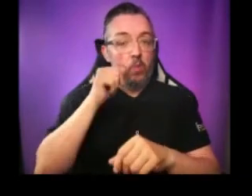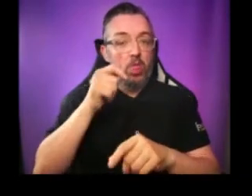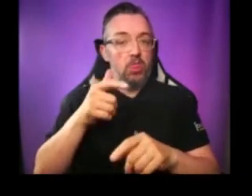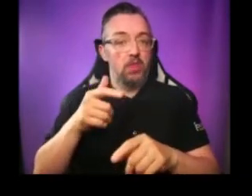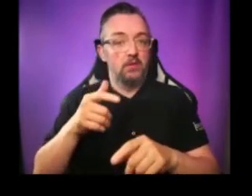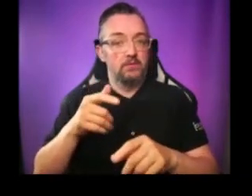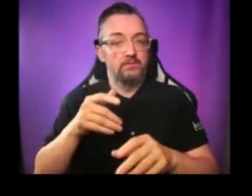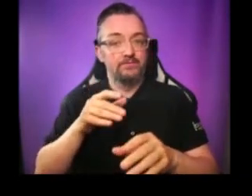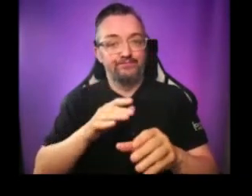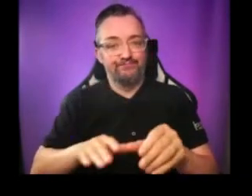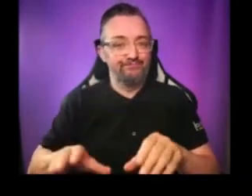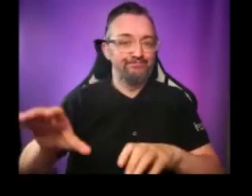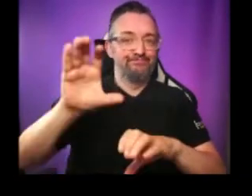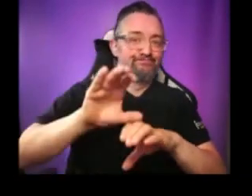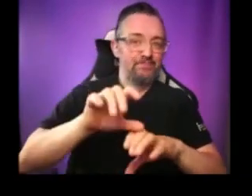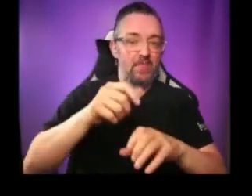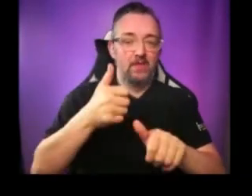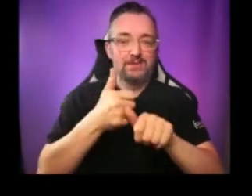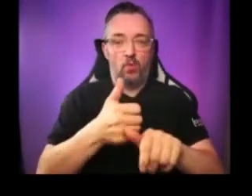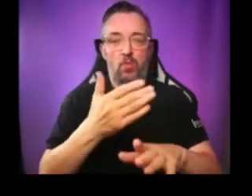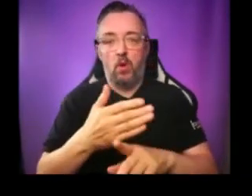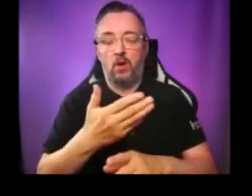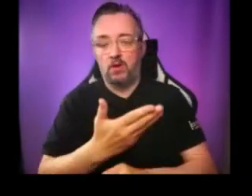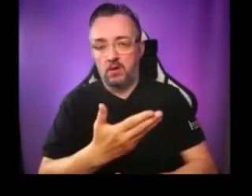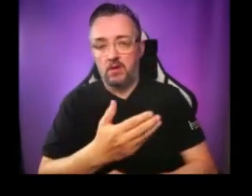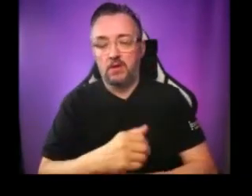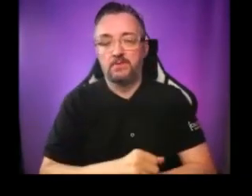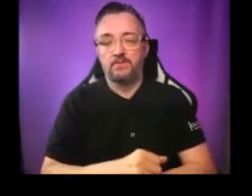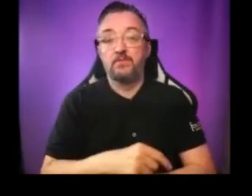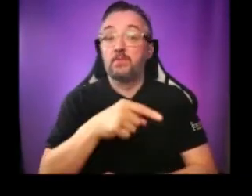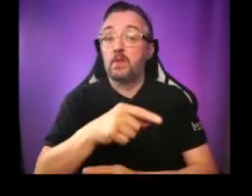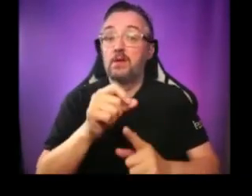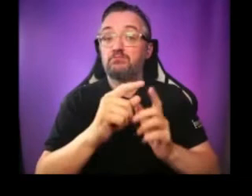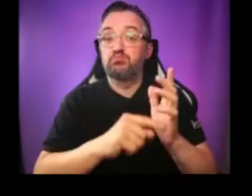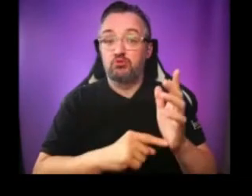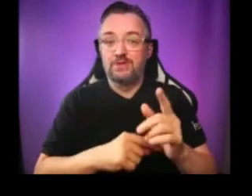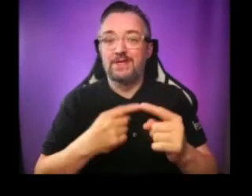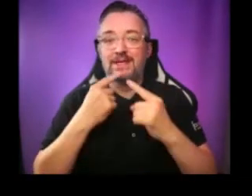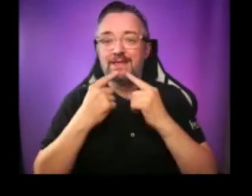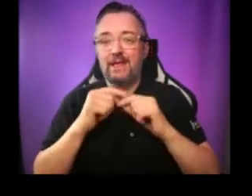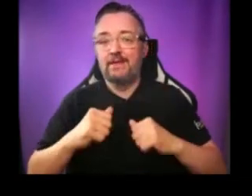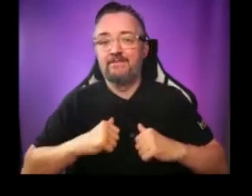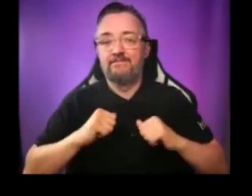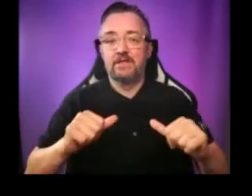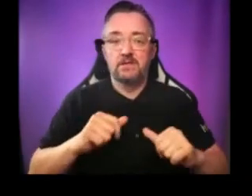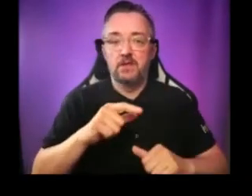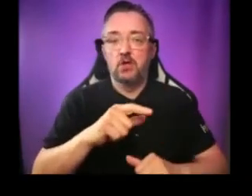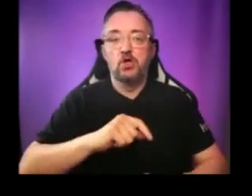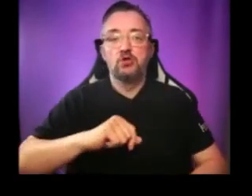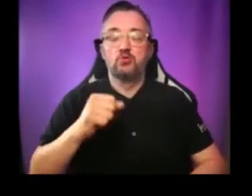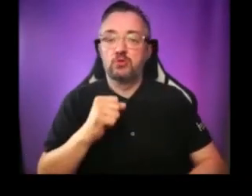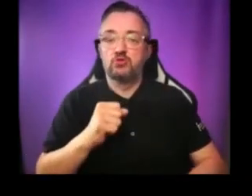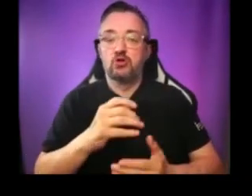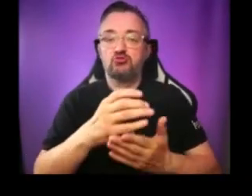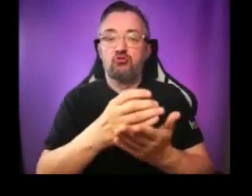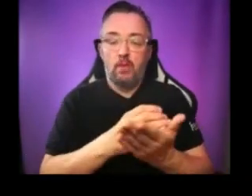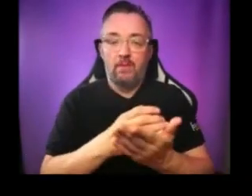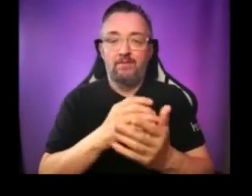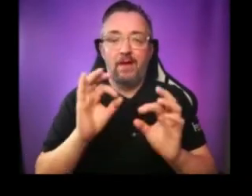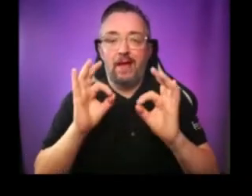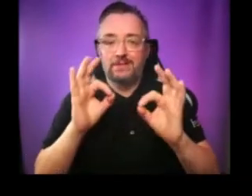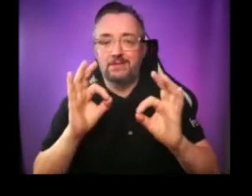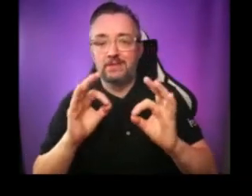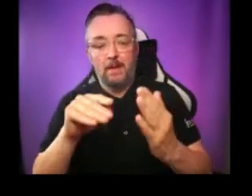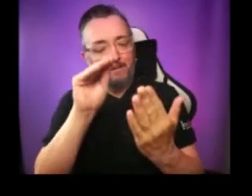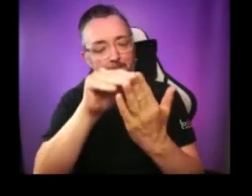this fantastically. This particular project, DataFit, is a Scottish Curriculum for Excellence MAP project that